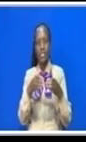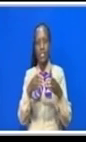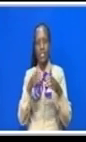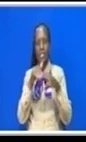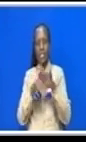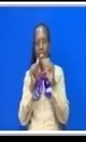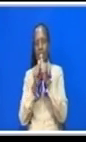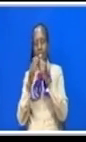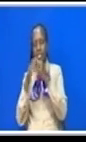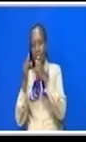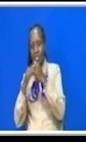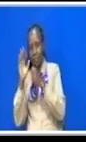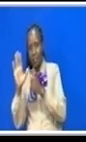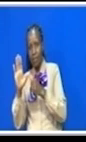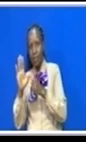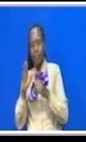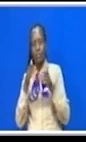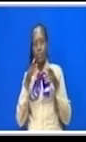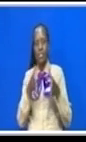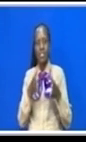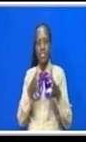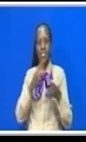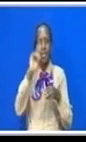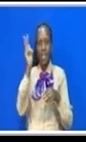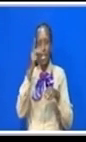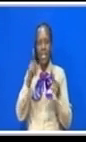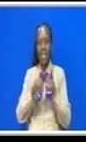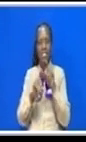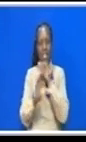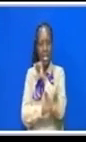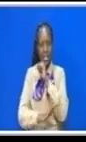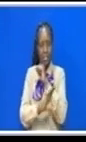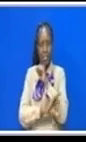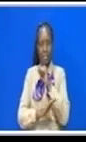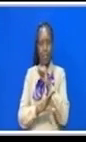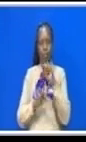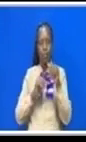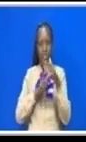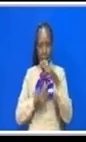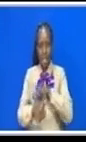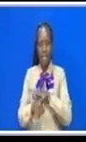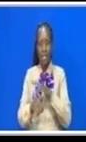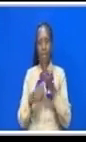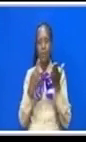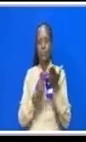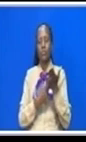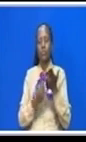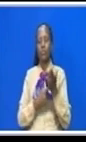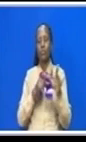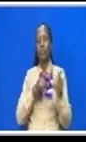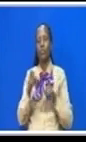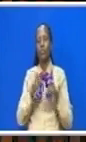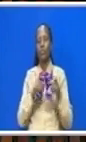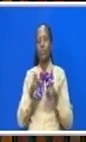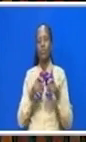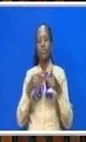Kenyan people, or a Kenya as a country, or a Kenya as a colony by that time, was supposed to be ruled by the British. So we